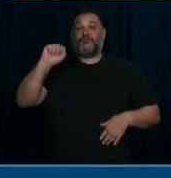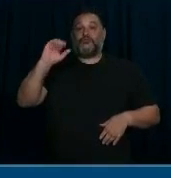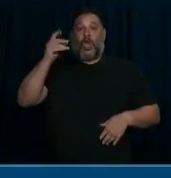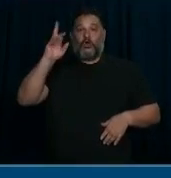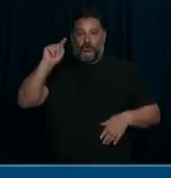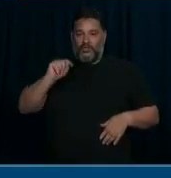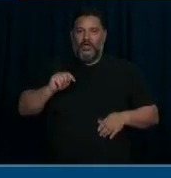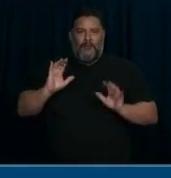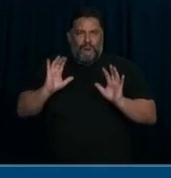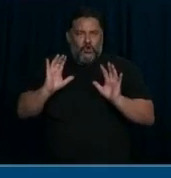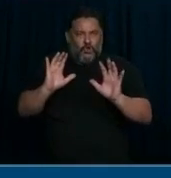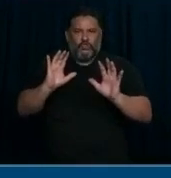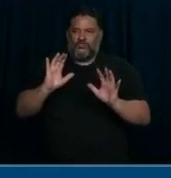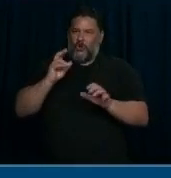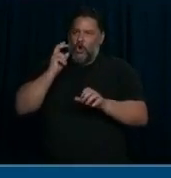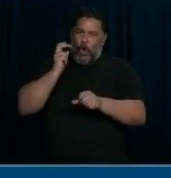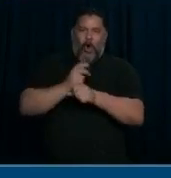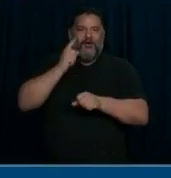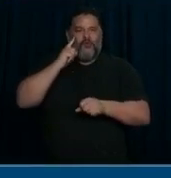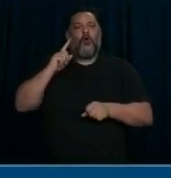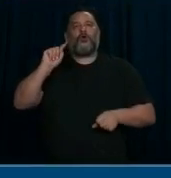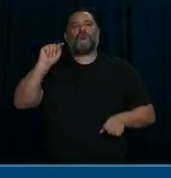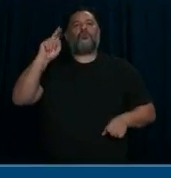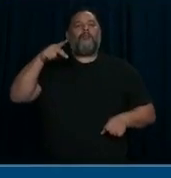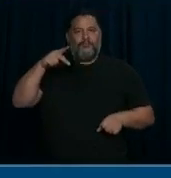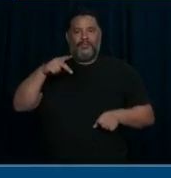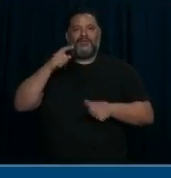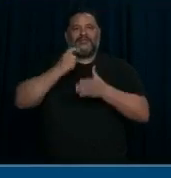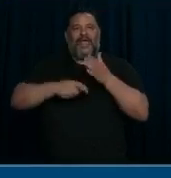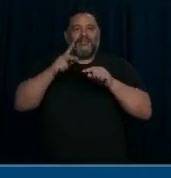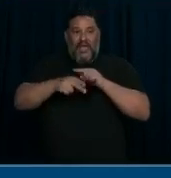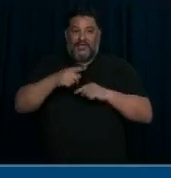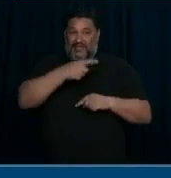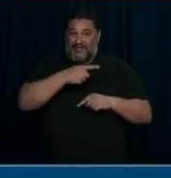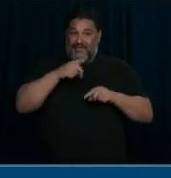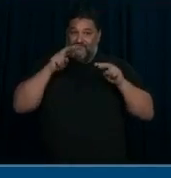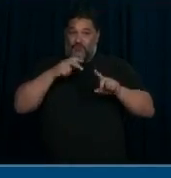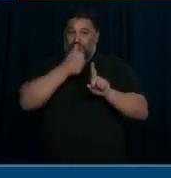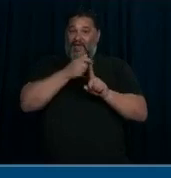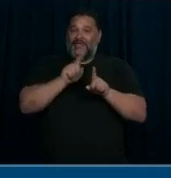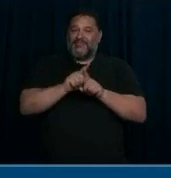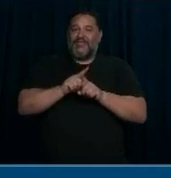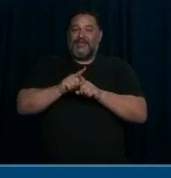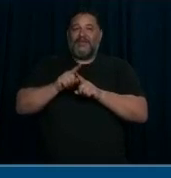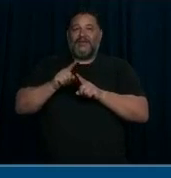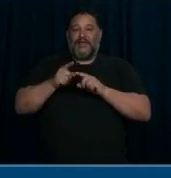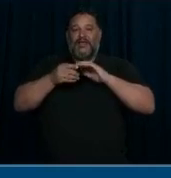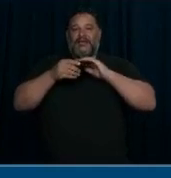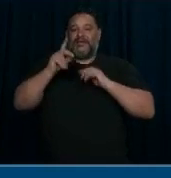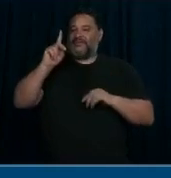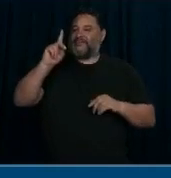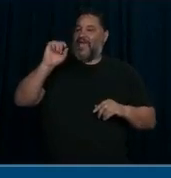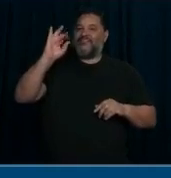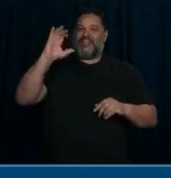for the Trump tax cuts. He views himself as a deficit hawk. He needs to go back and take Econ 101 at a community college because